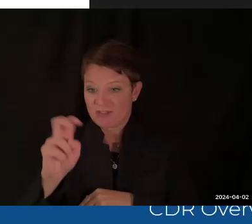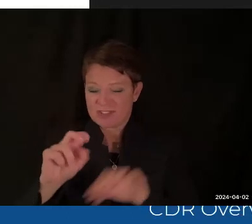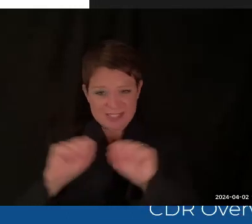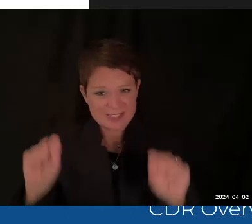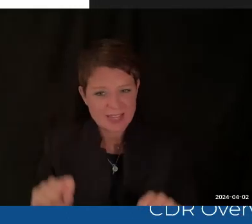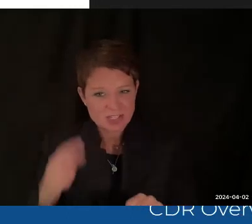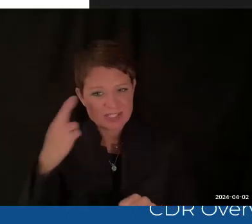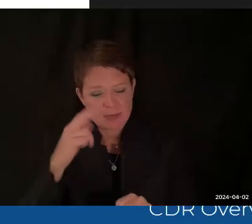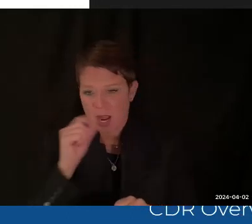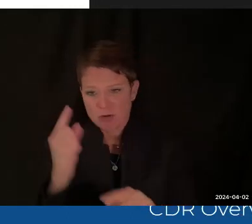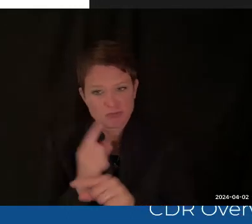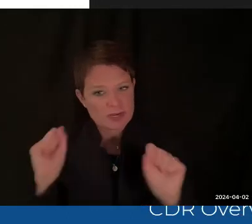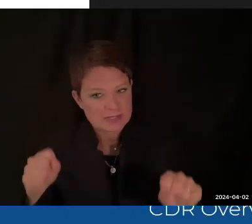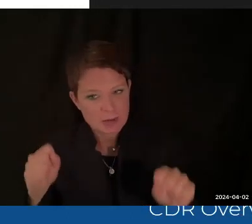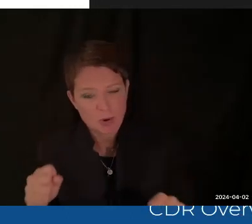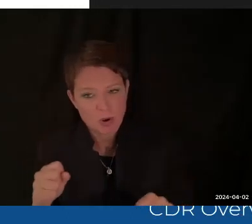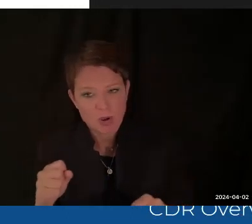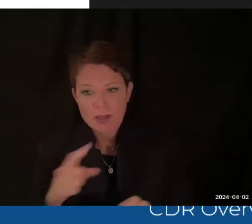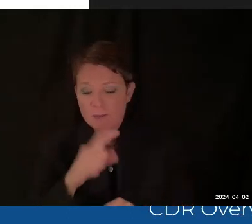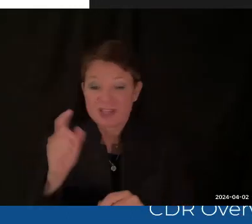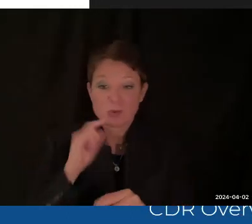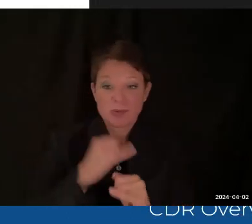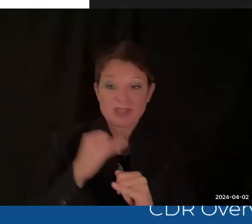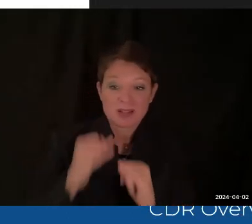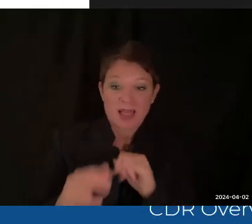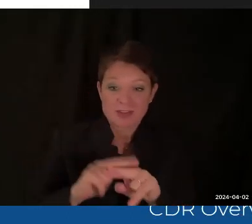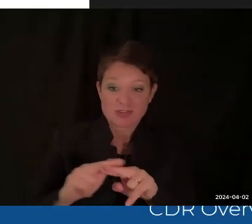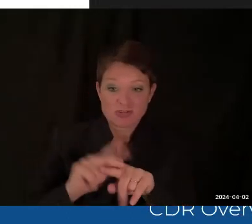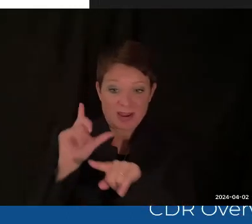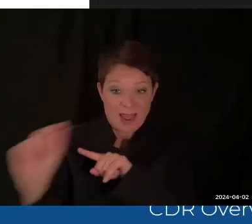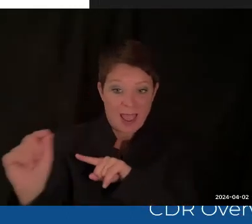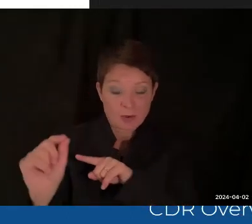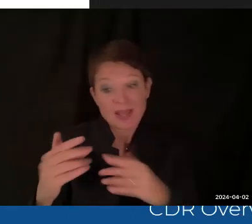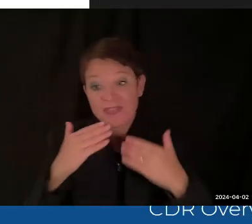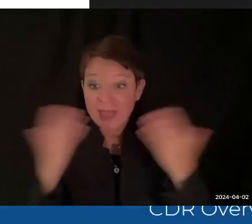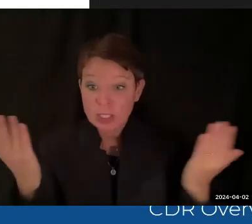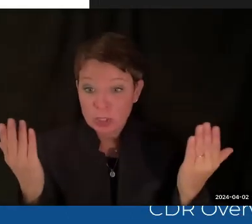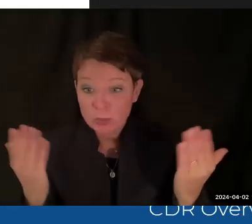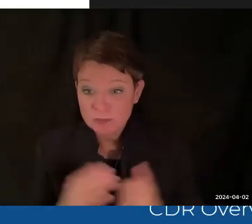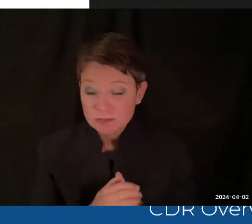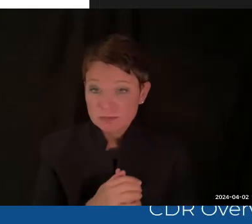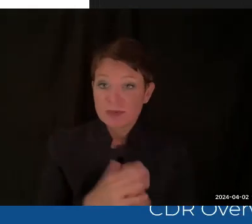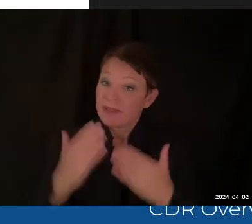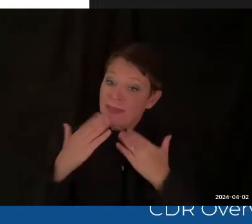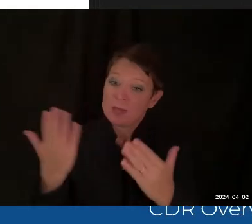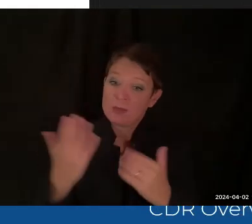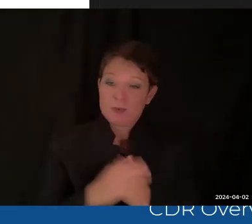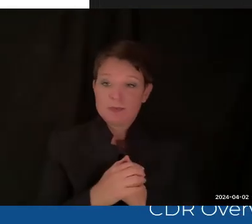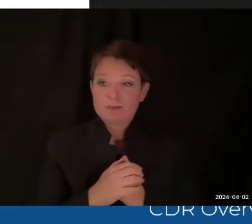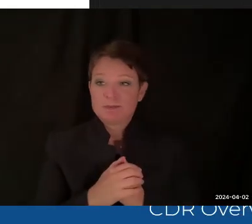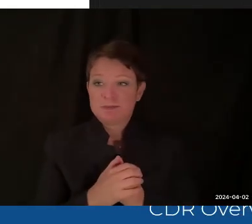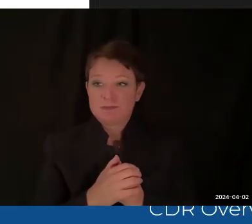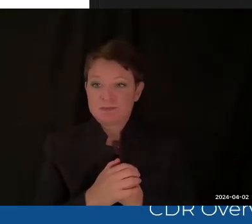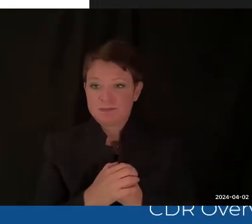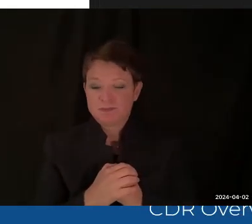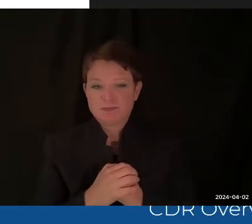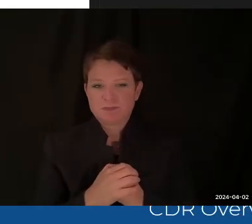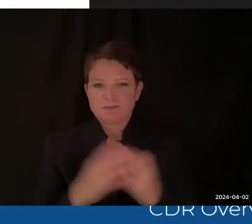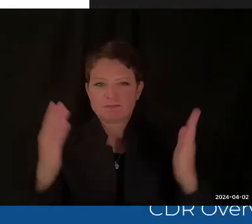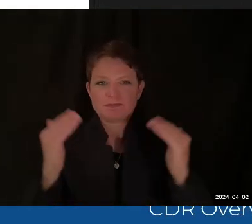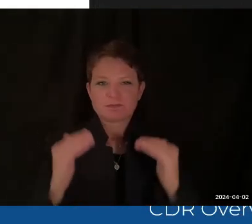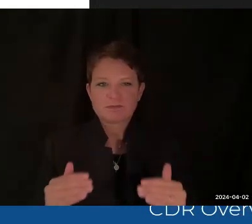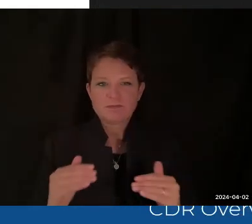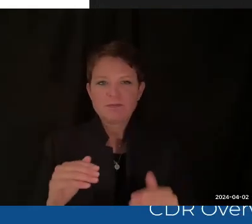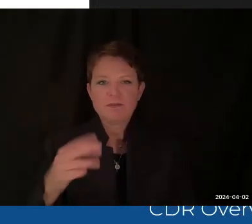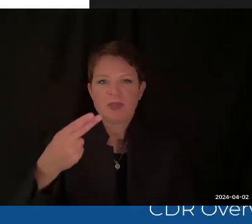seems unreasonable, especially seeing it's going to be the last train out. Thank you. Thank you. Thank you. We'll